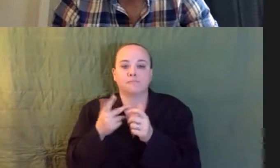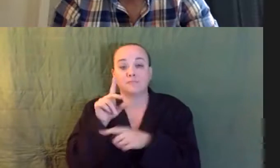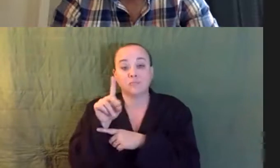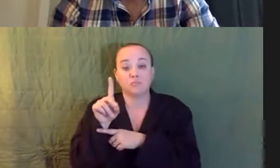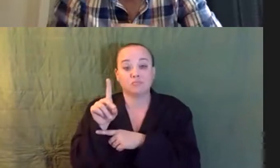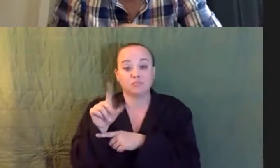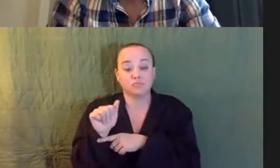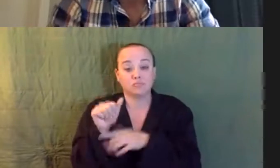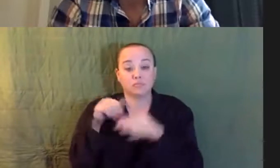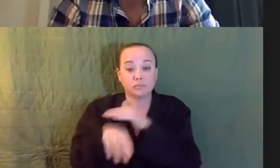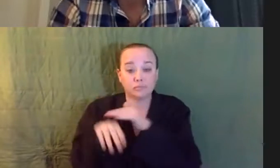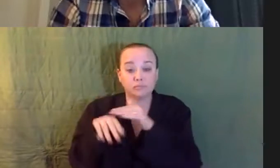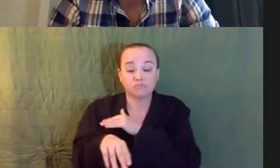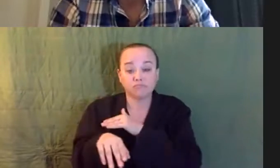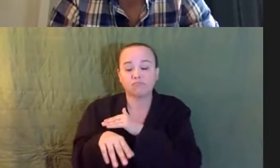disability